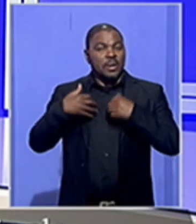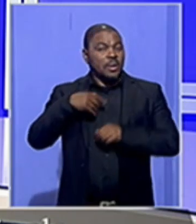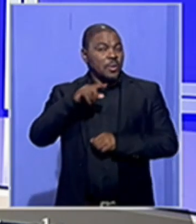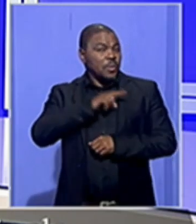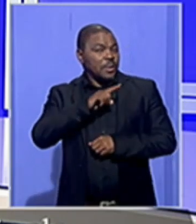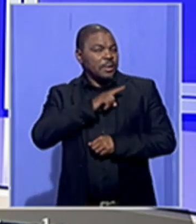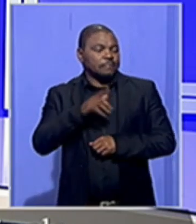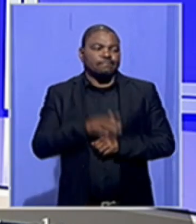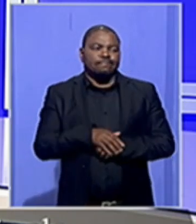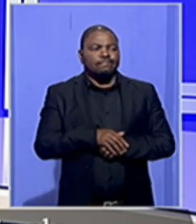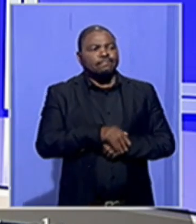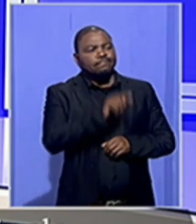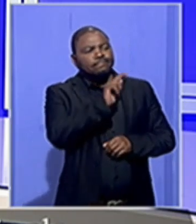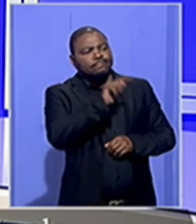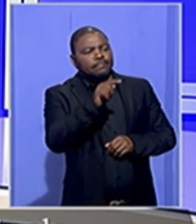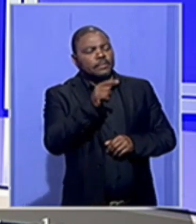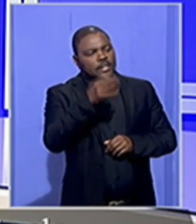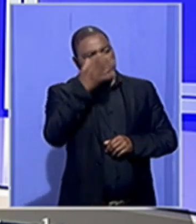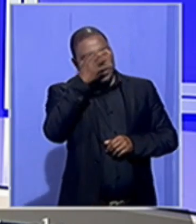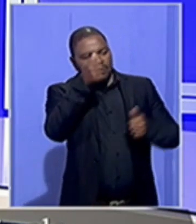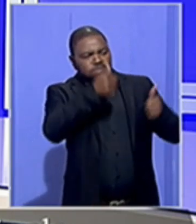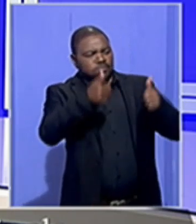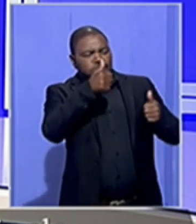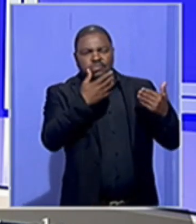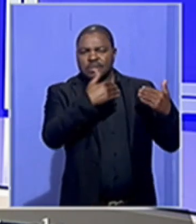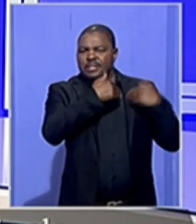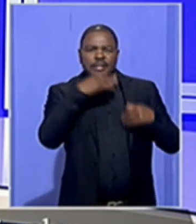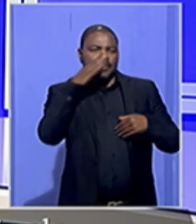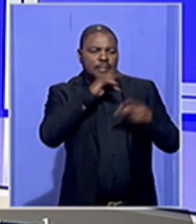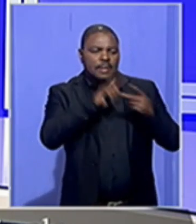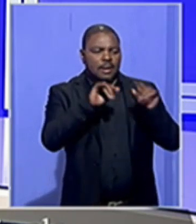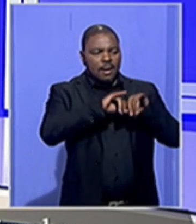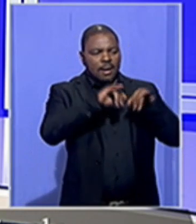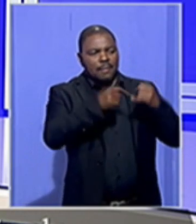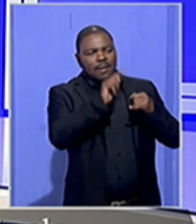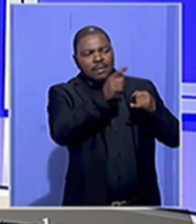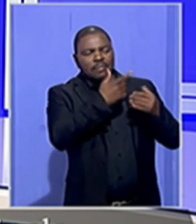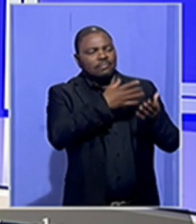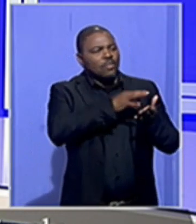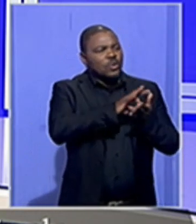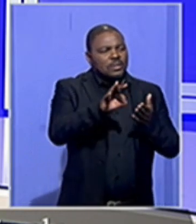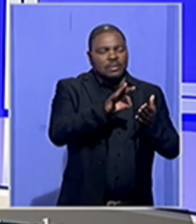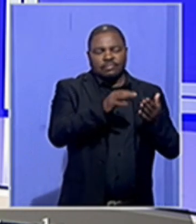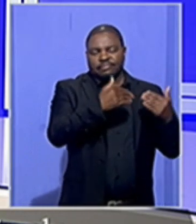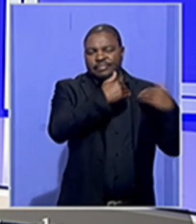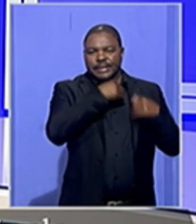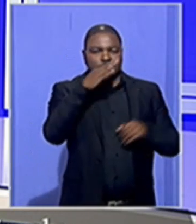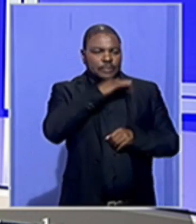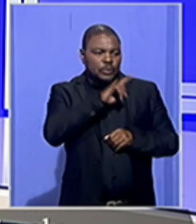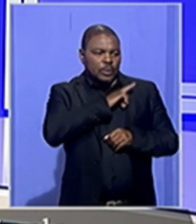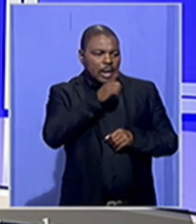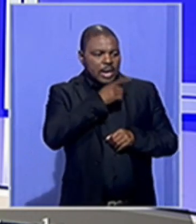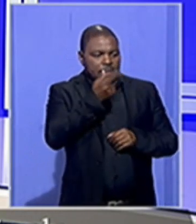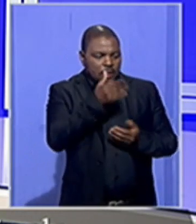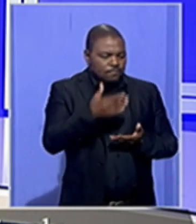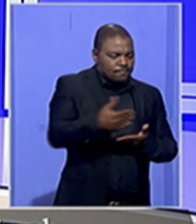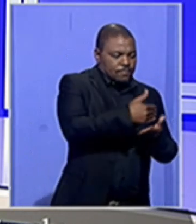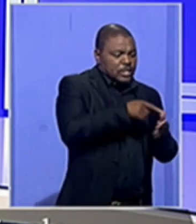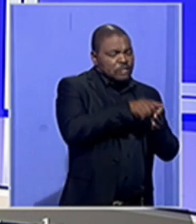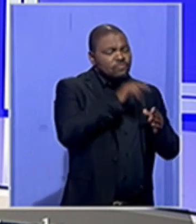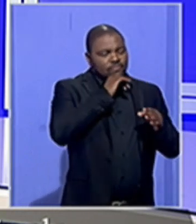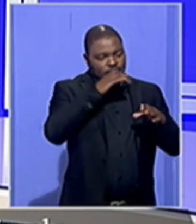tlhoka boikanyego a batlhankedi ba puso le borra dikontraka bao ba ikabelang matlole a tshwanetseng go thusa dikgwebo